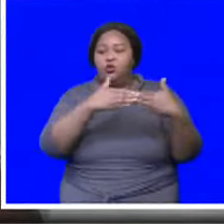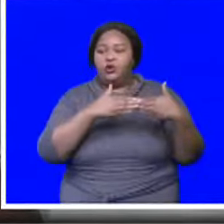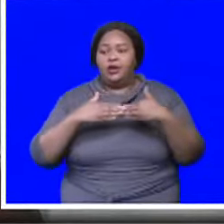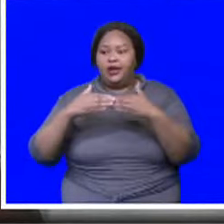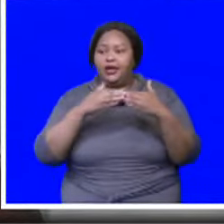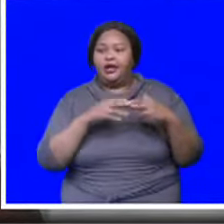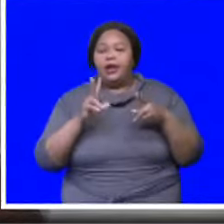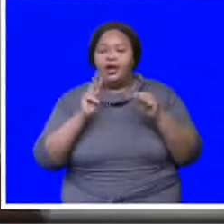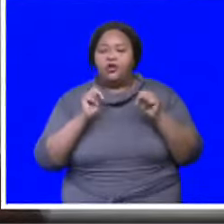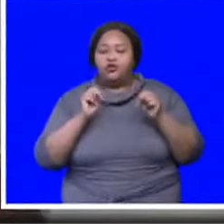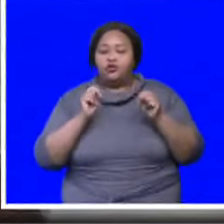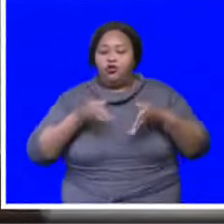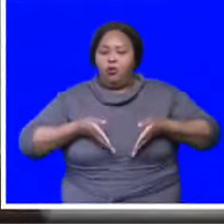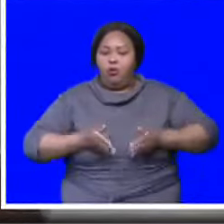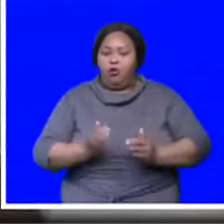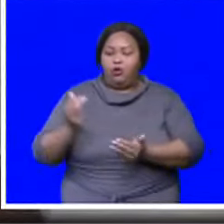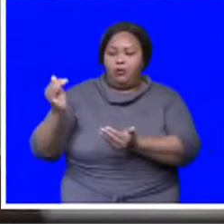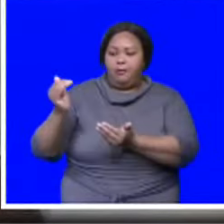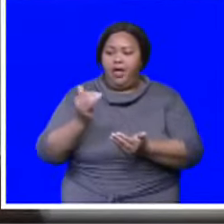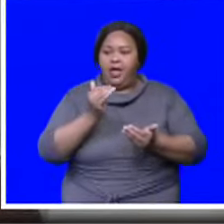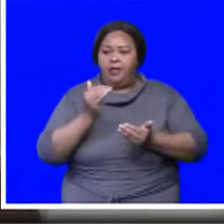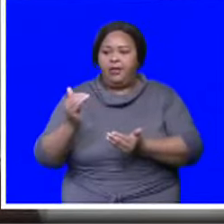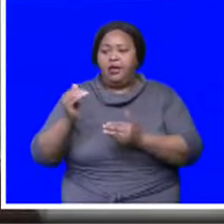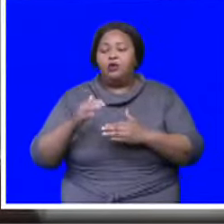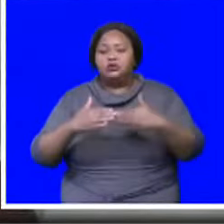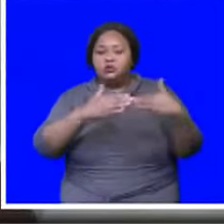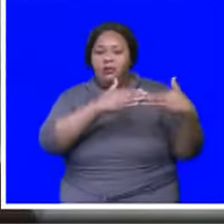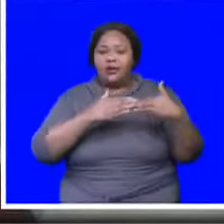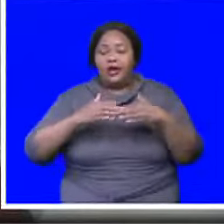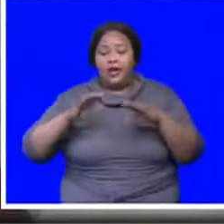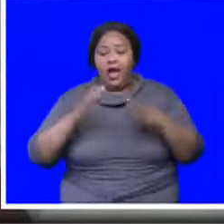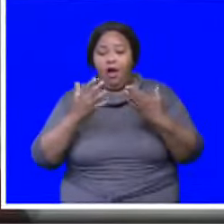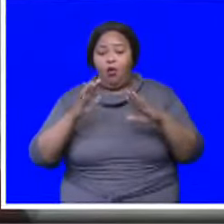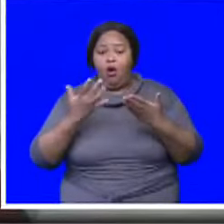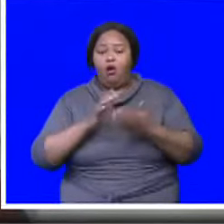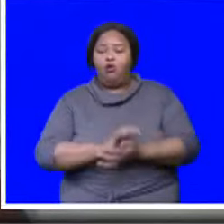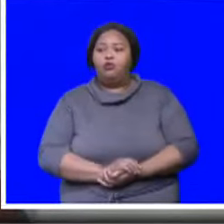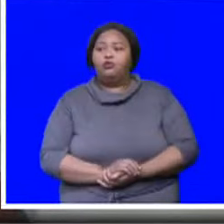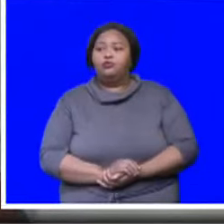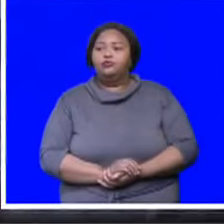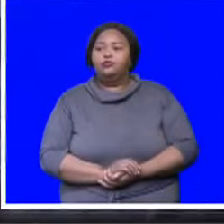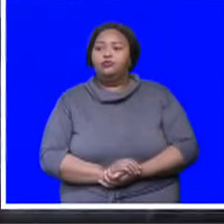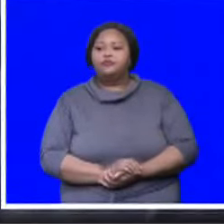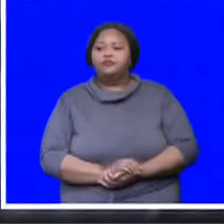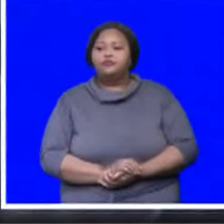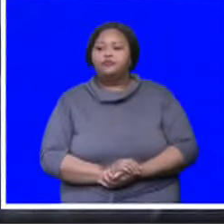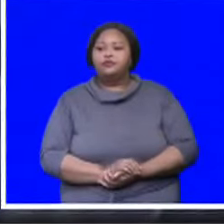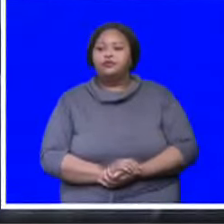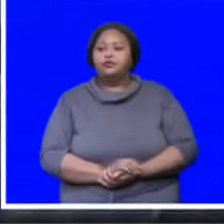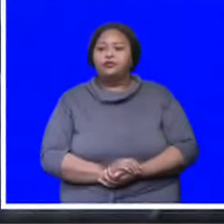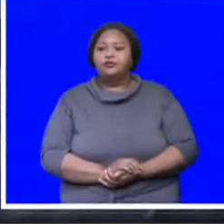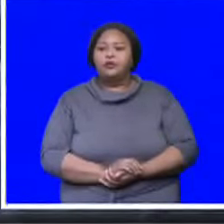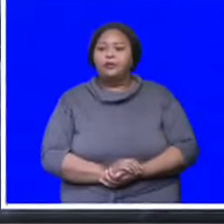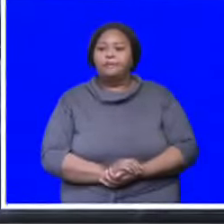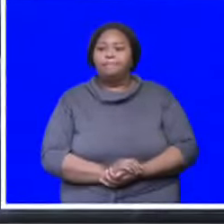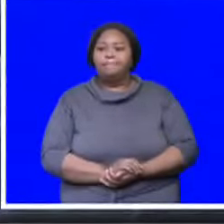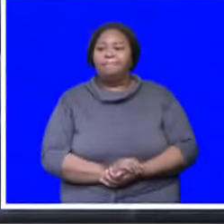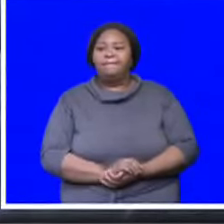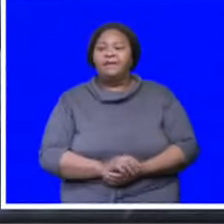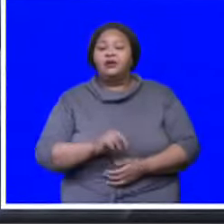with health complications to be looked after in a professional environment. UNICEF